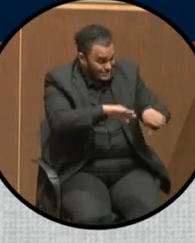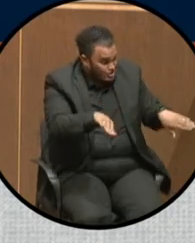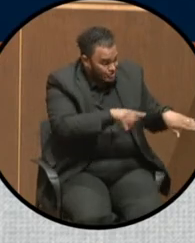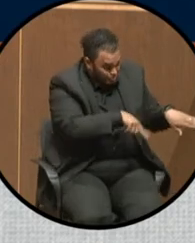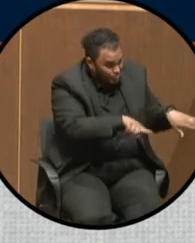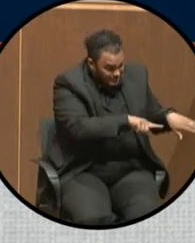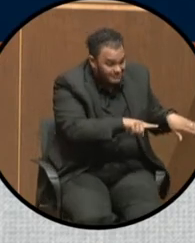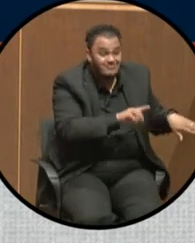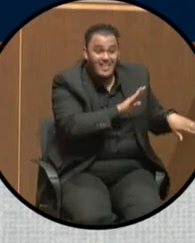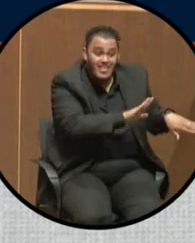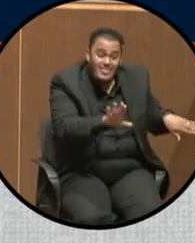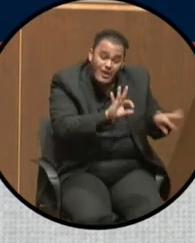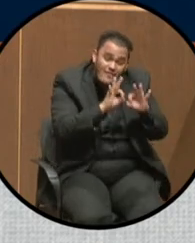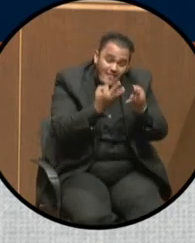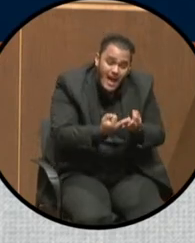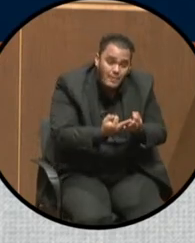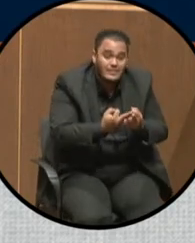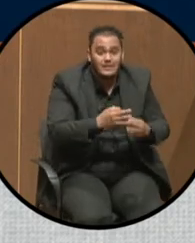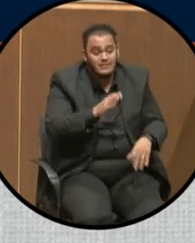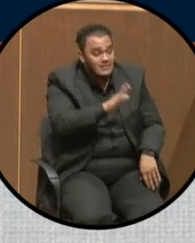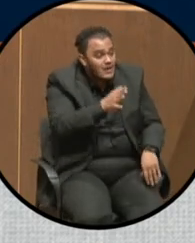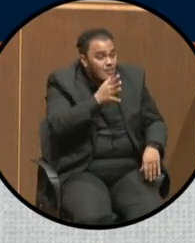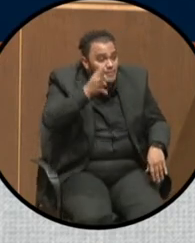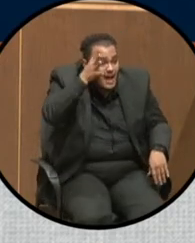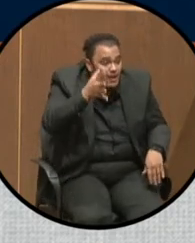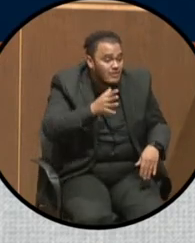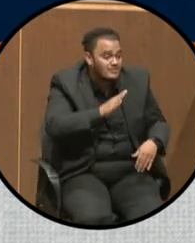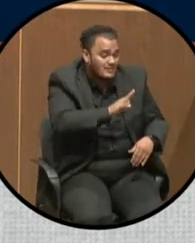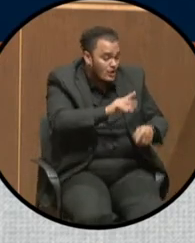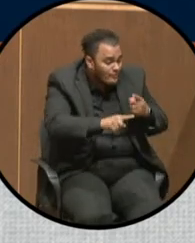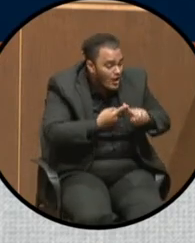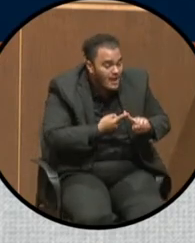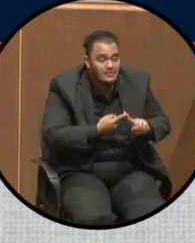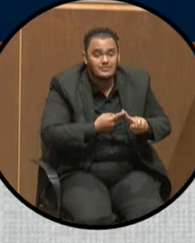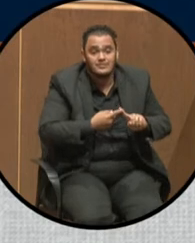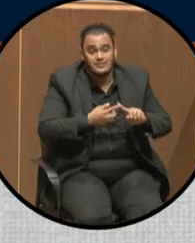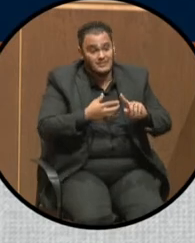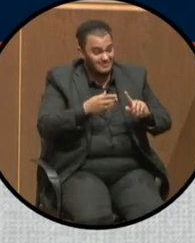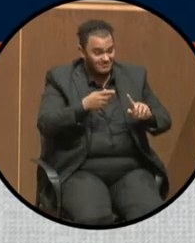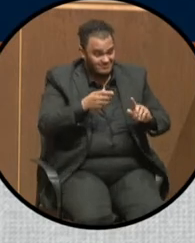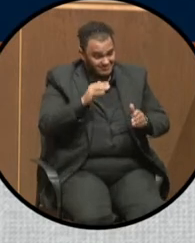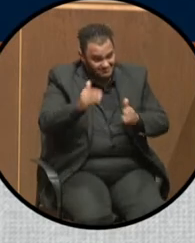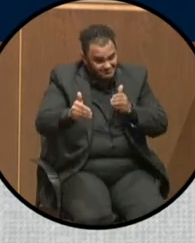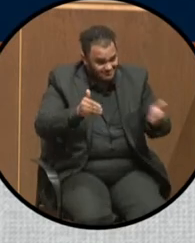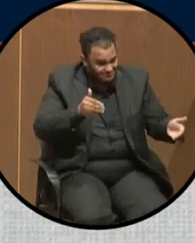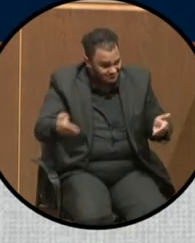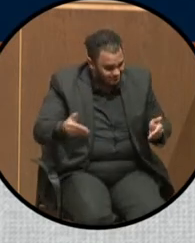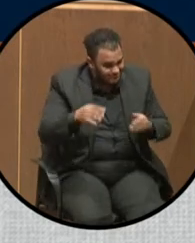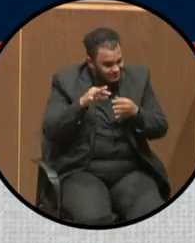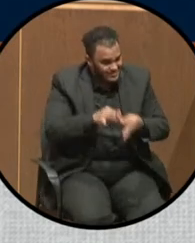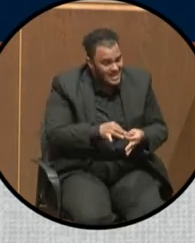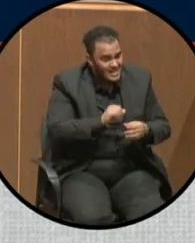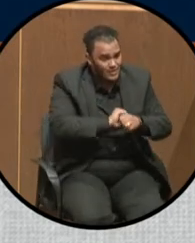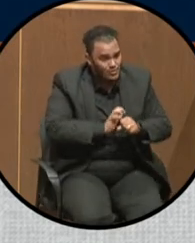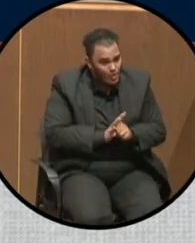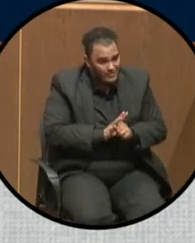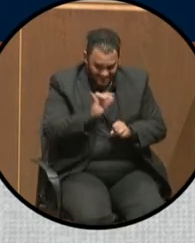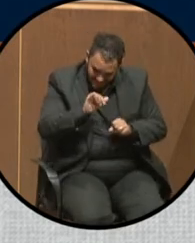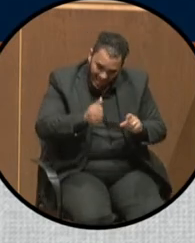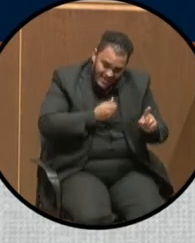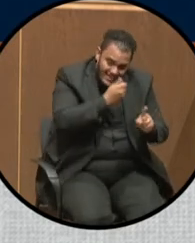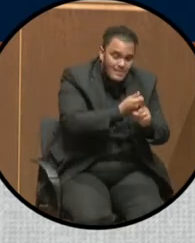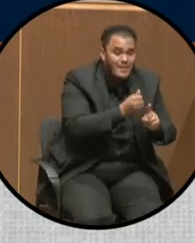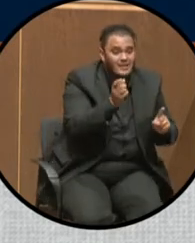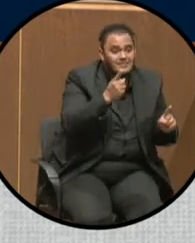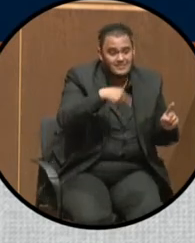COVID, parents, relatives, and everyone getting sick also has an impact on them. So please mandate masks for our elementary